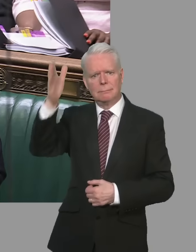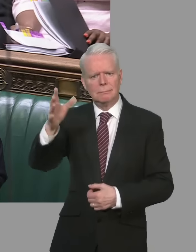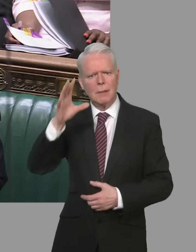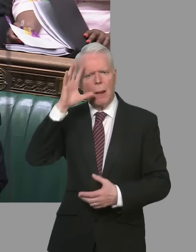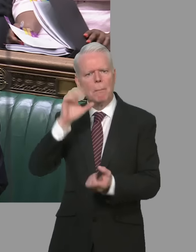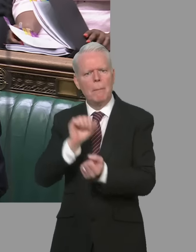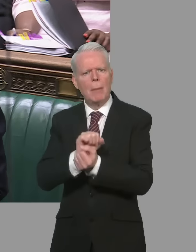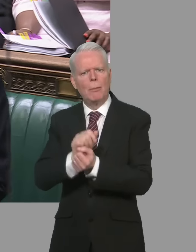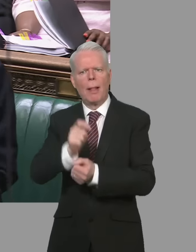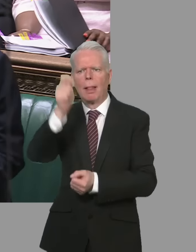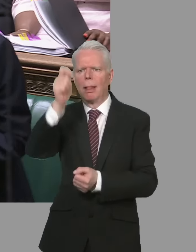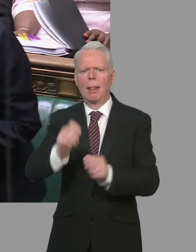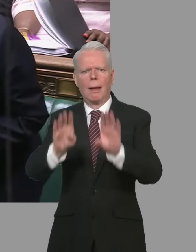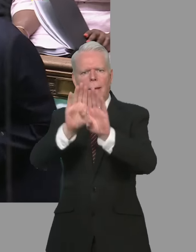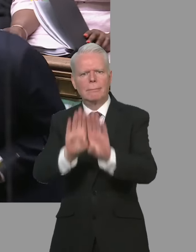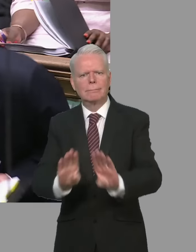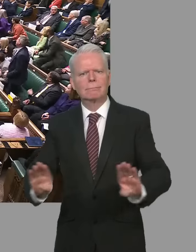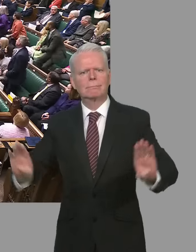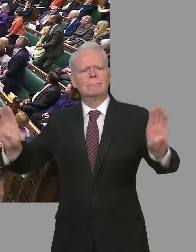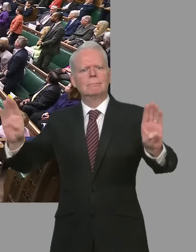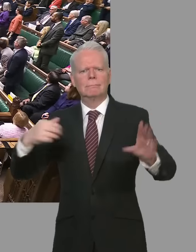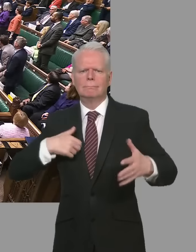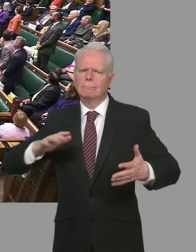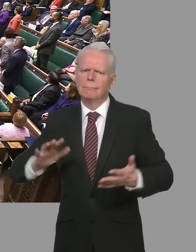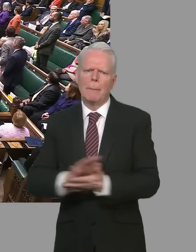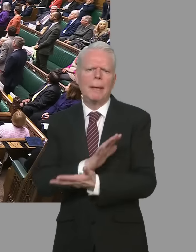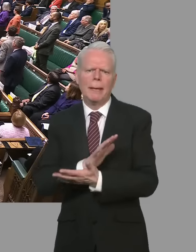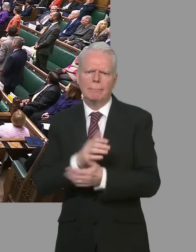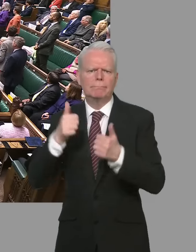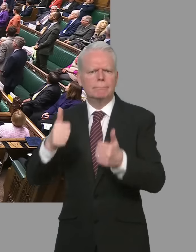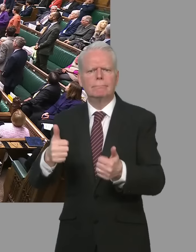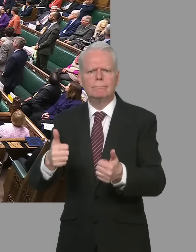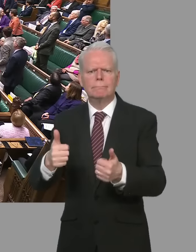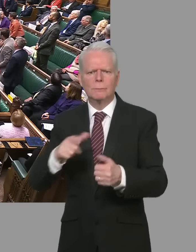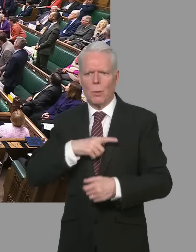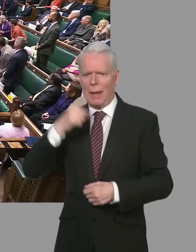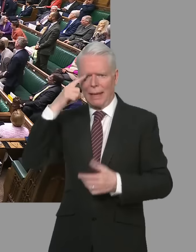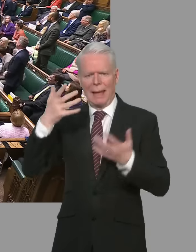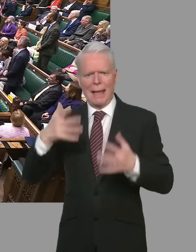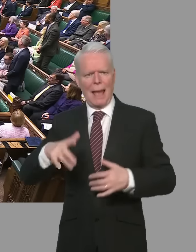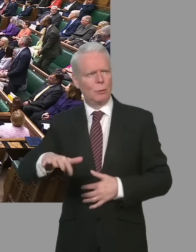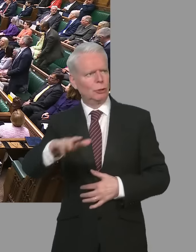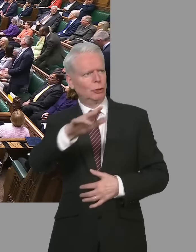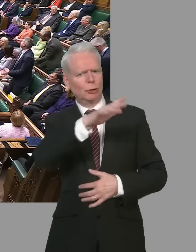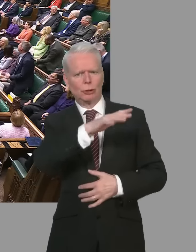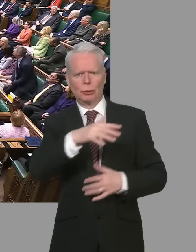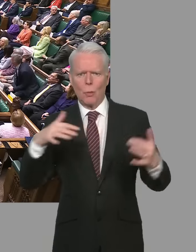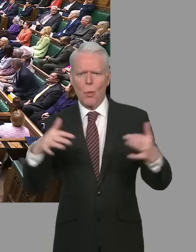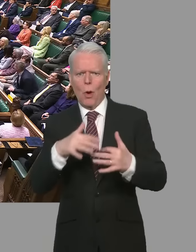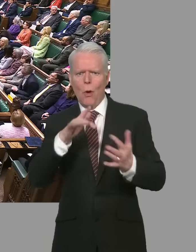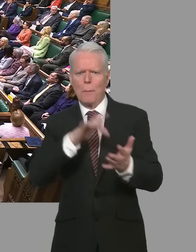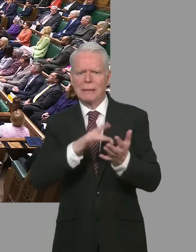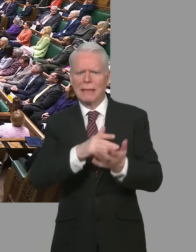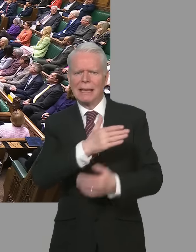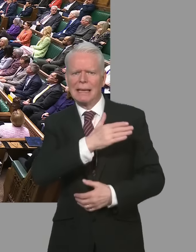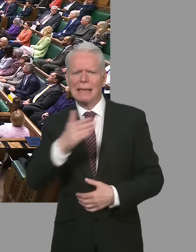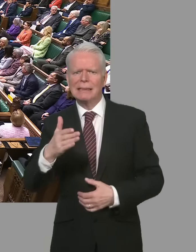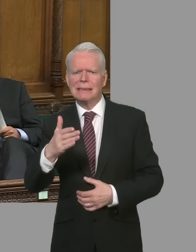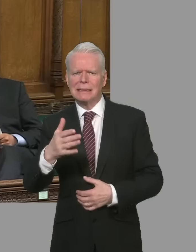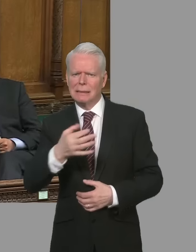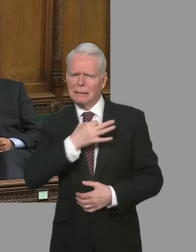and protecting our people? Iqbal Mohammed. Thank you, Mr. Speaker. May I also associate myself with the Prime Minister's remark about